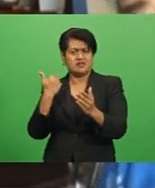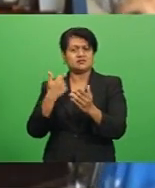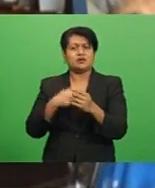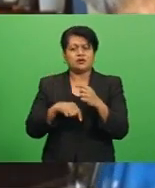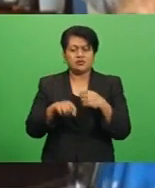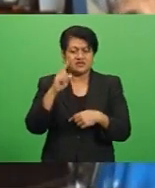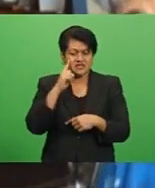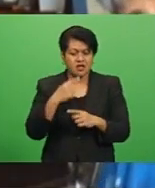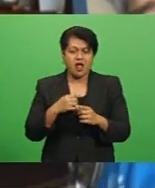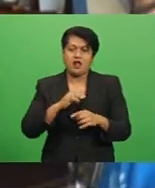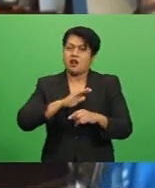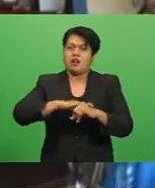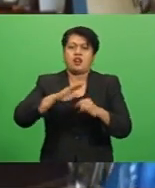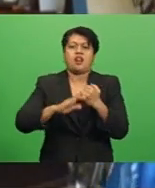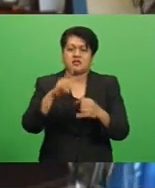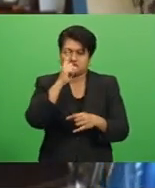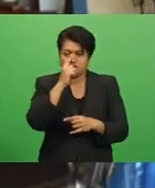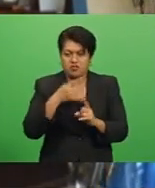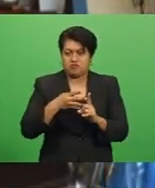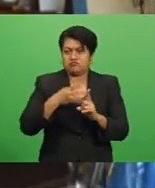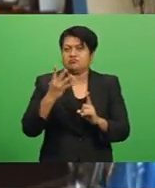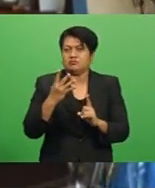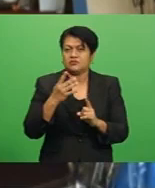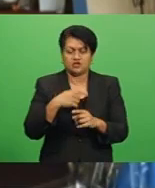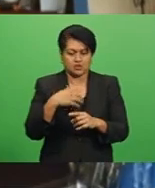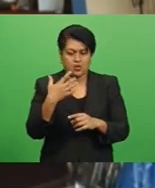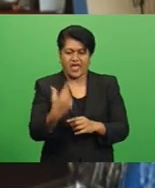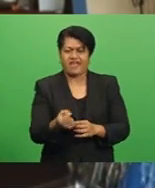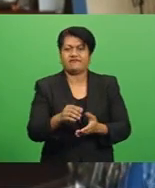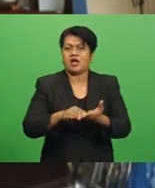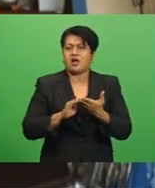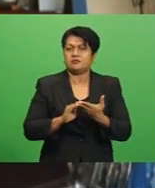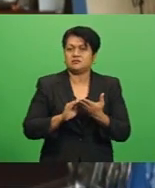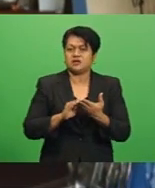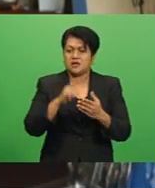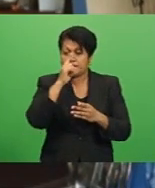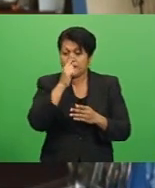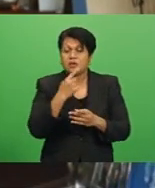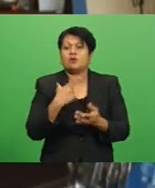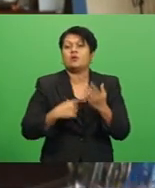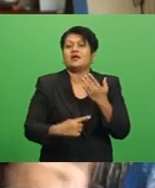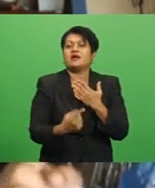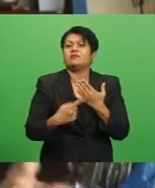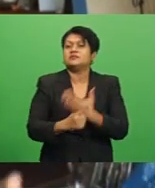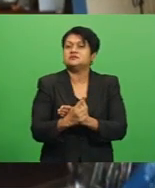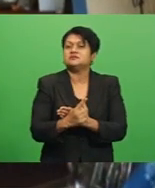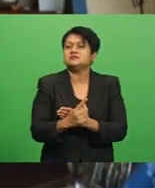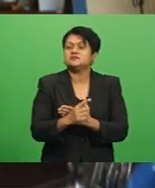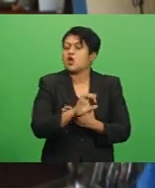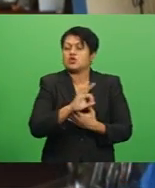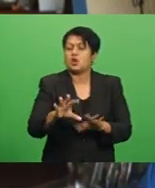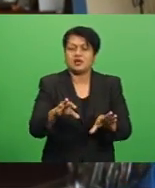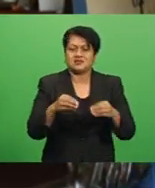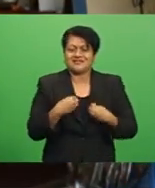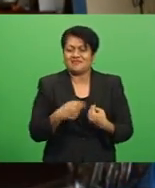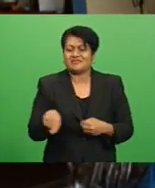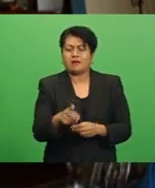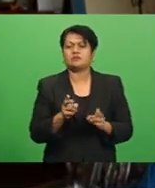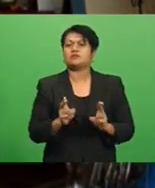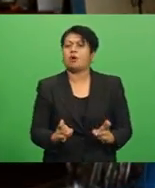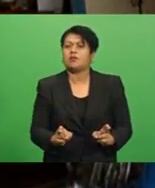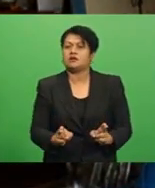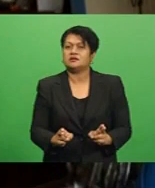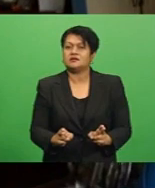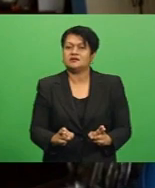last to get any help because people don't accept them as normal human beings kind of thing.